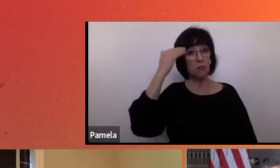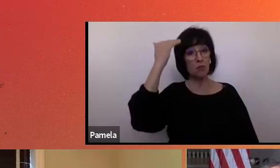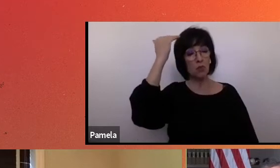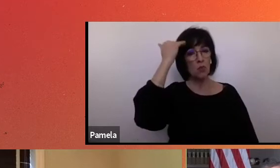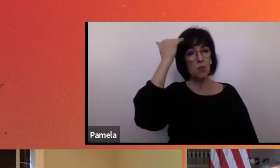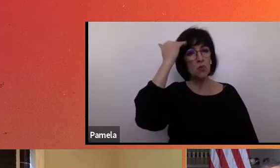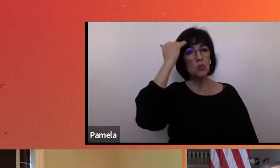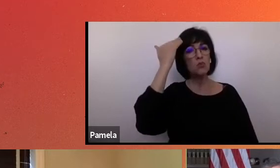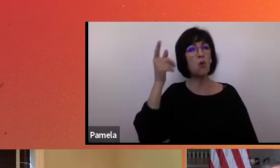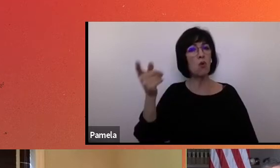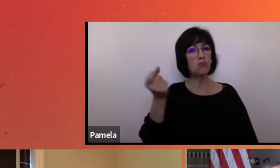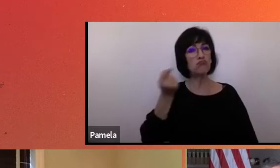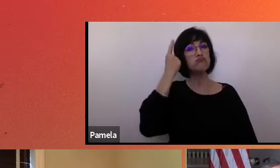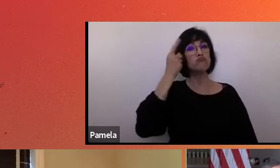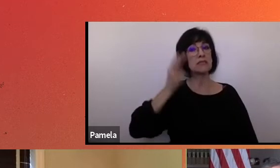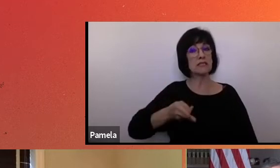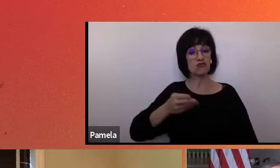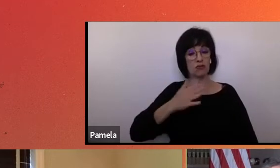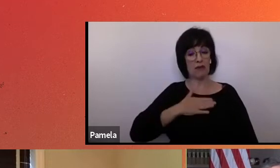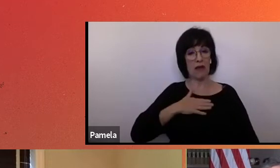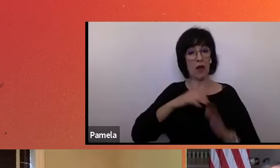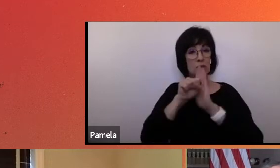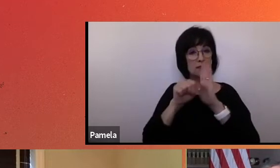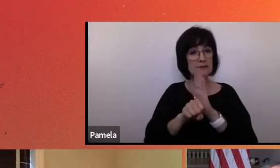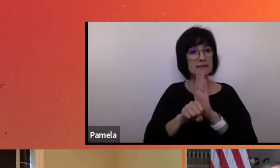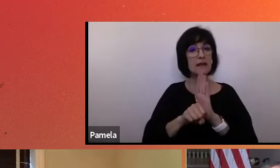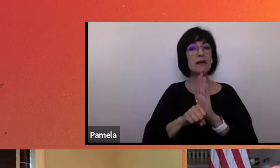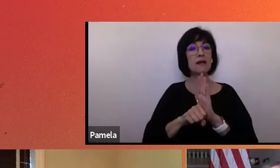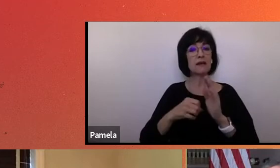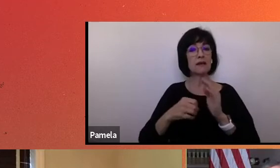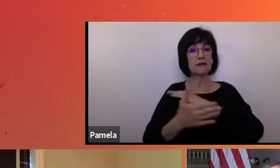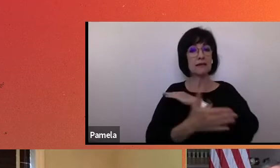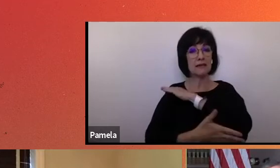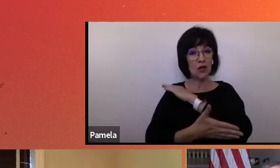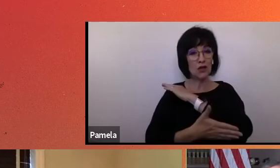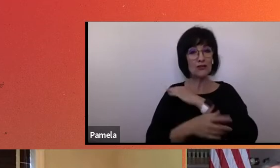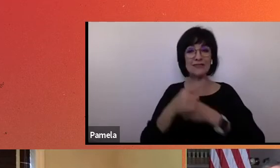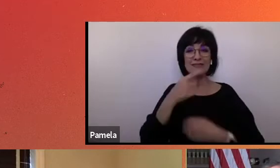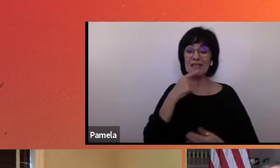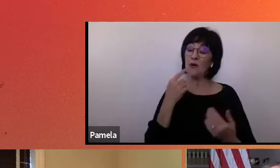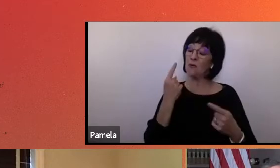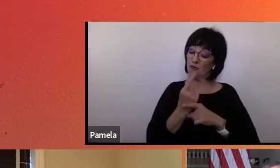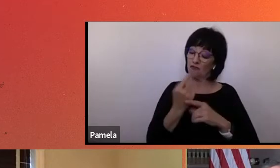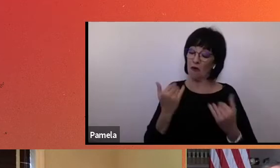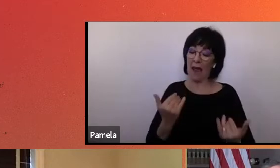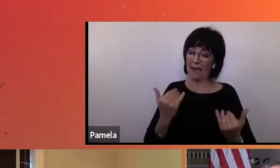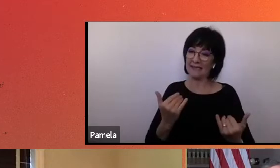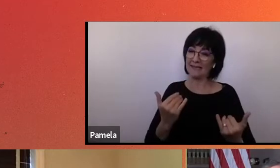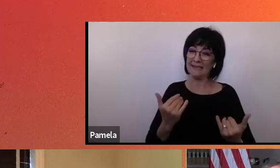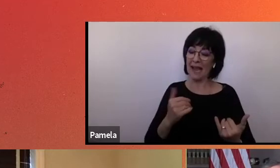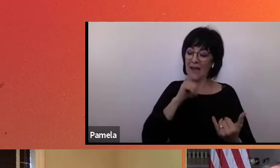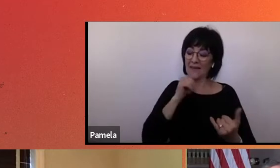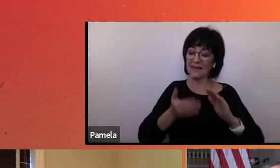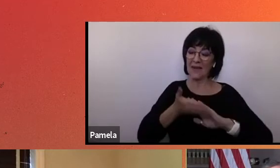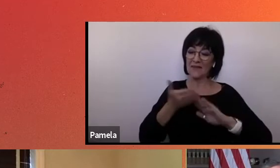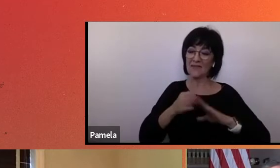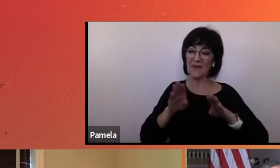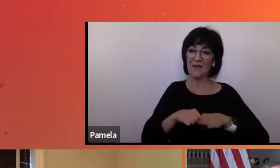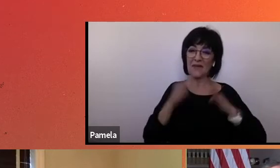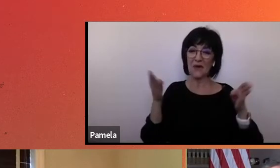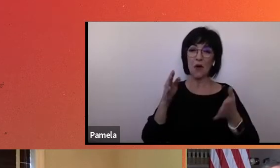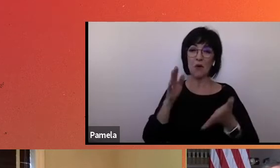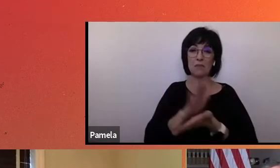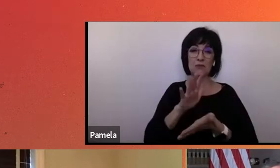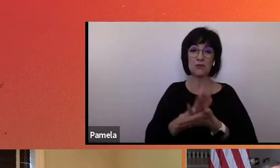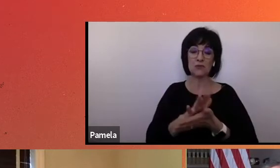history of our state and our country? Okay, well, we're not in session, so I'm not hearing a lot right now. But what I can say is that when I teach sections